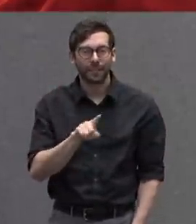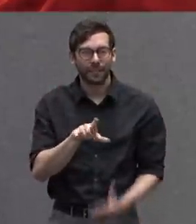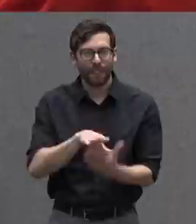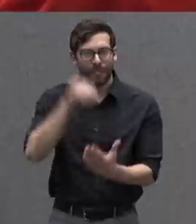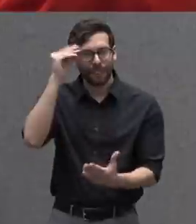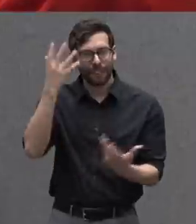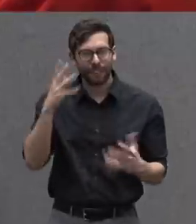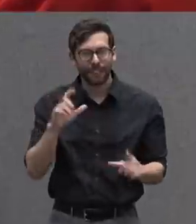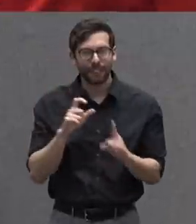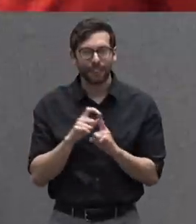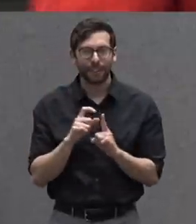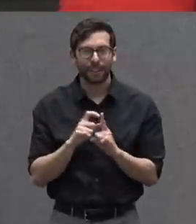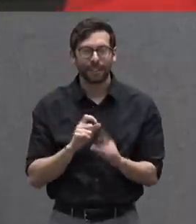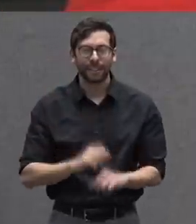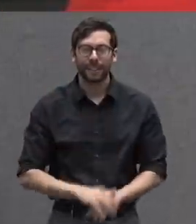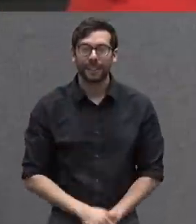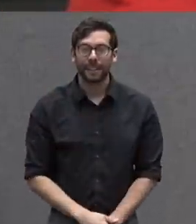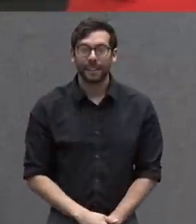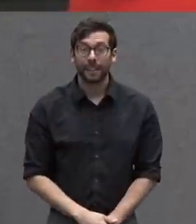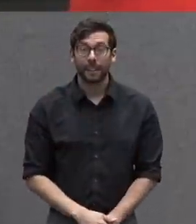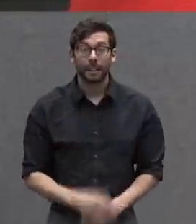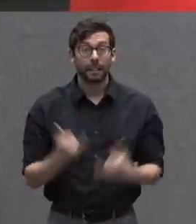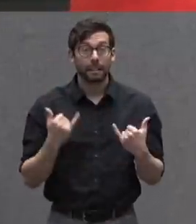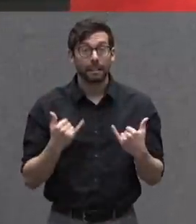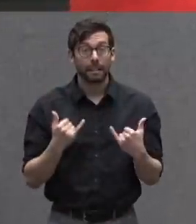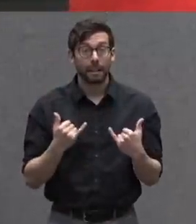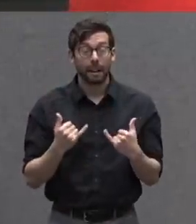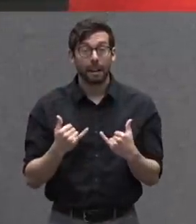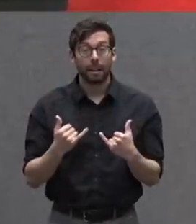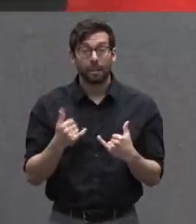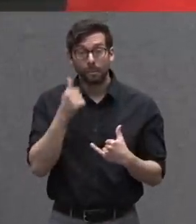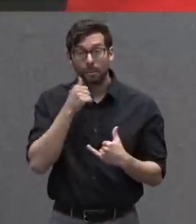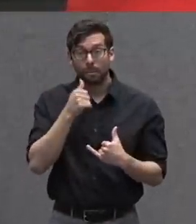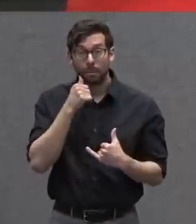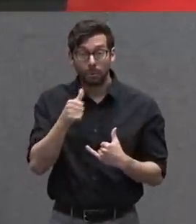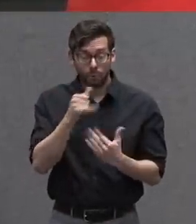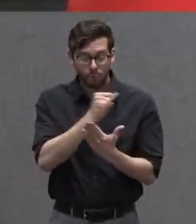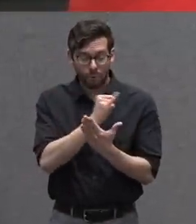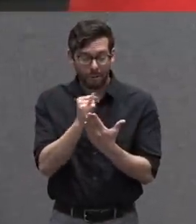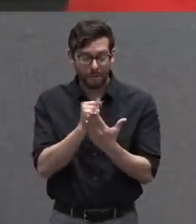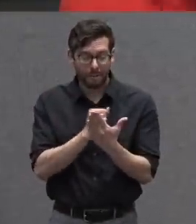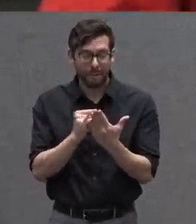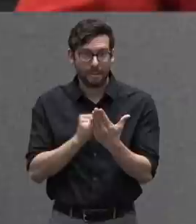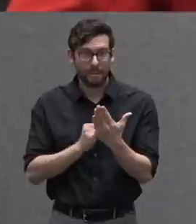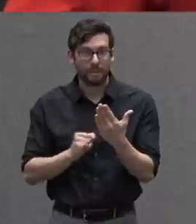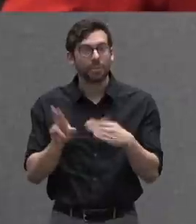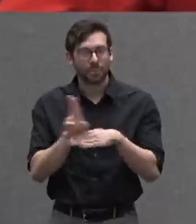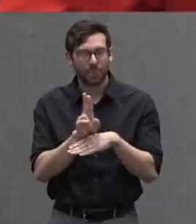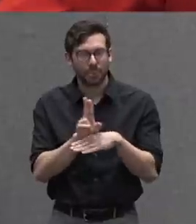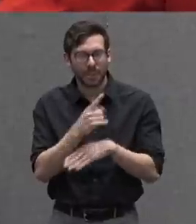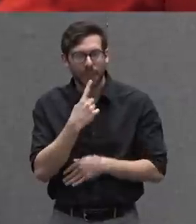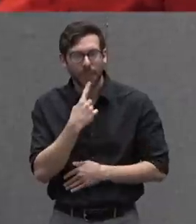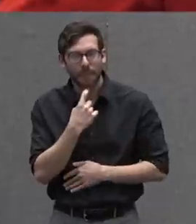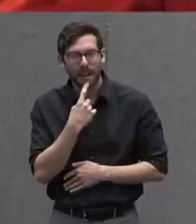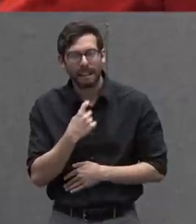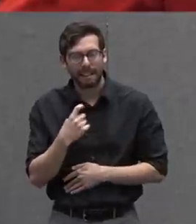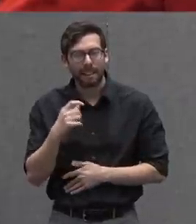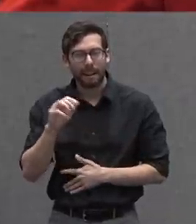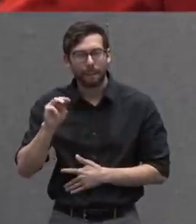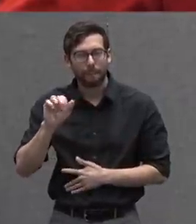I see her starting to draw with her red marker, and she